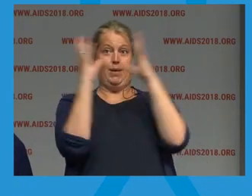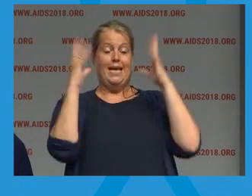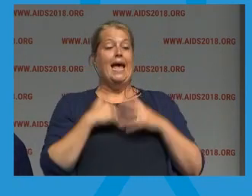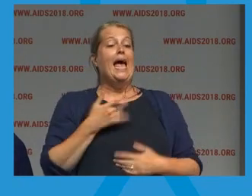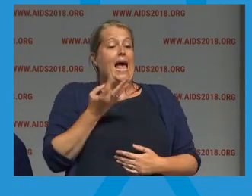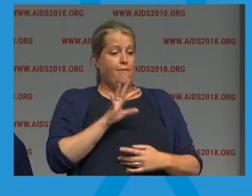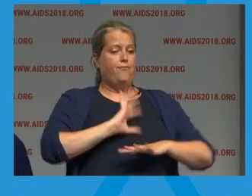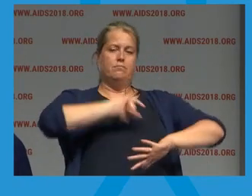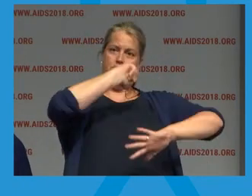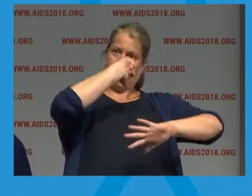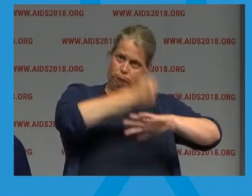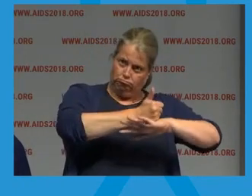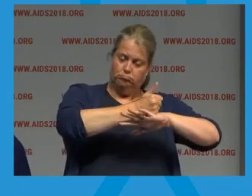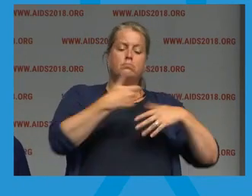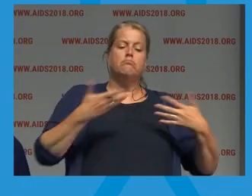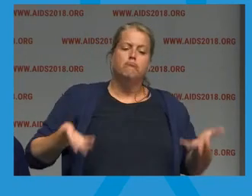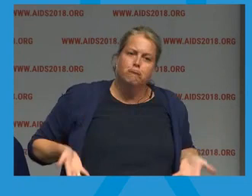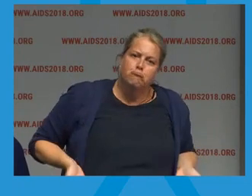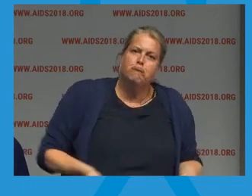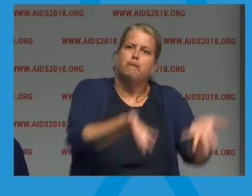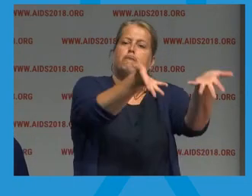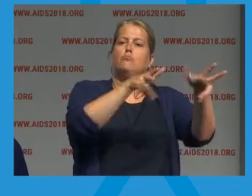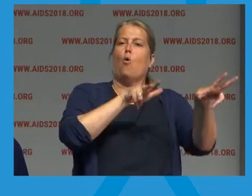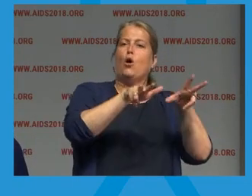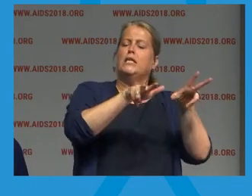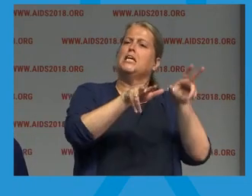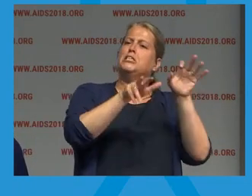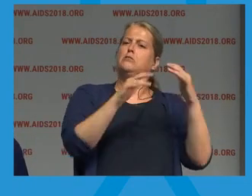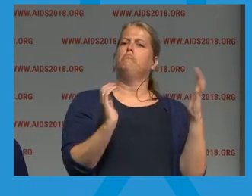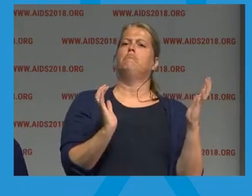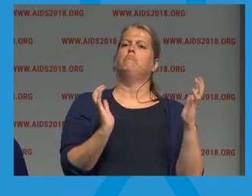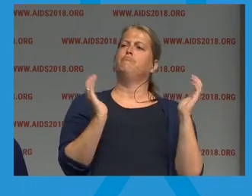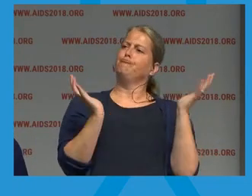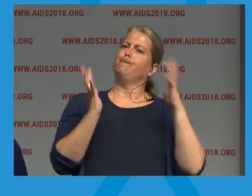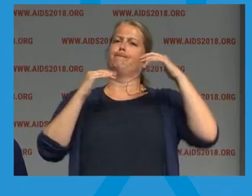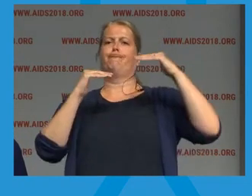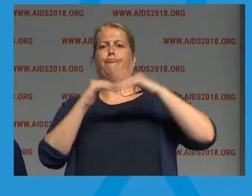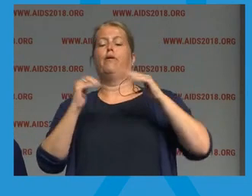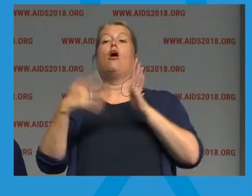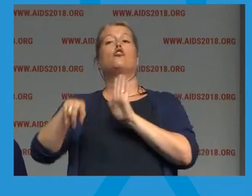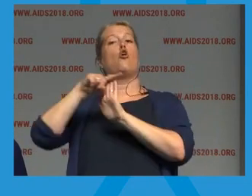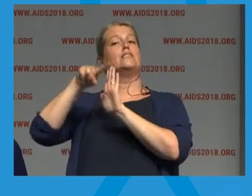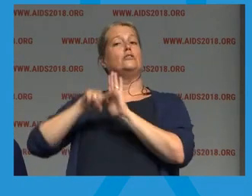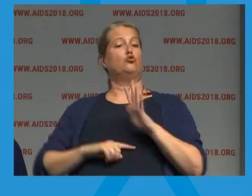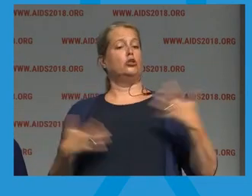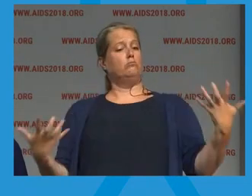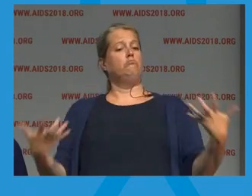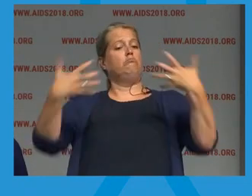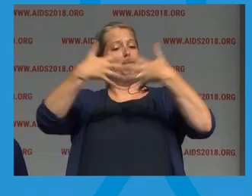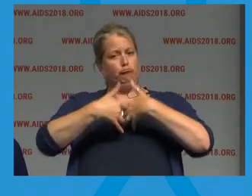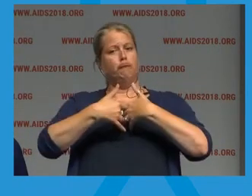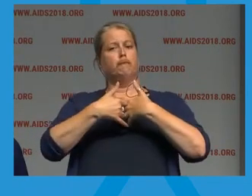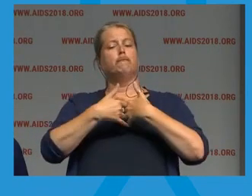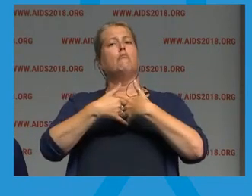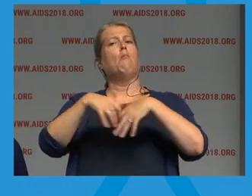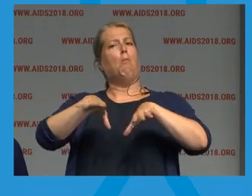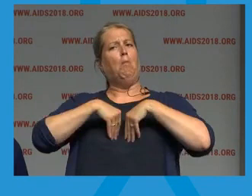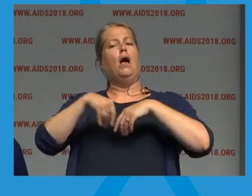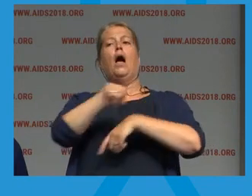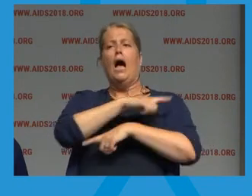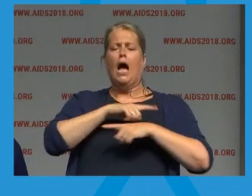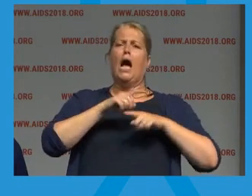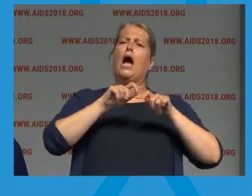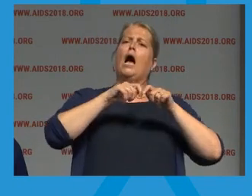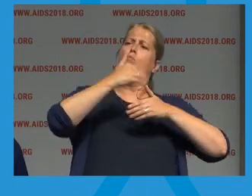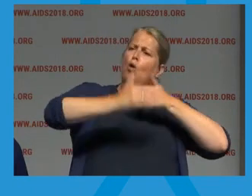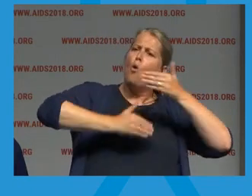is in place, that the organization is in compliance with the constitution and strategy formalization process, and